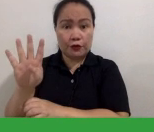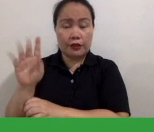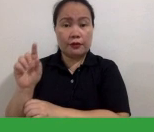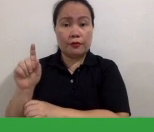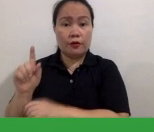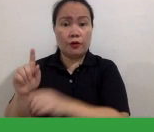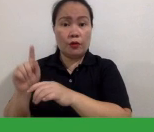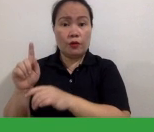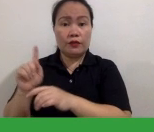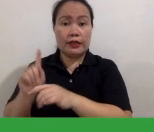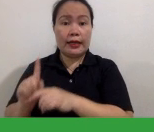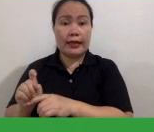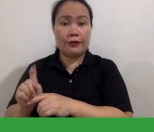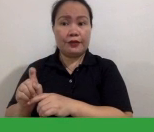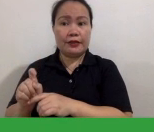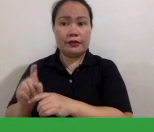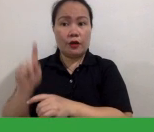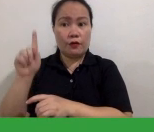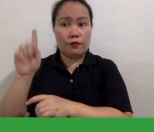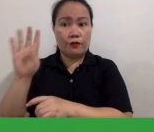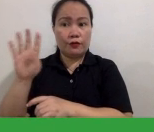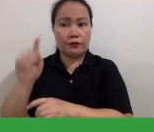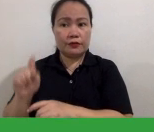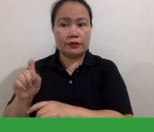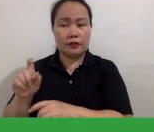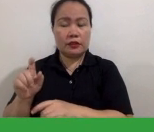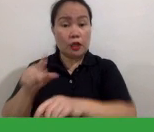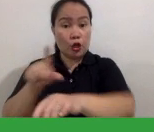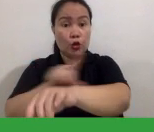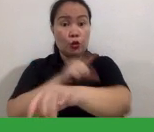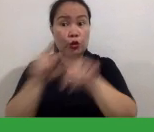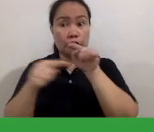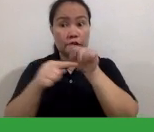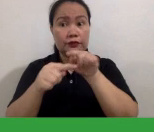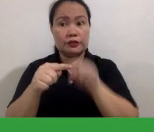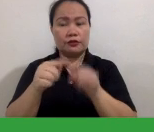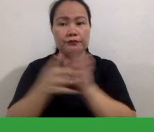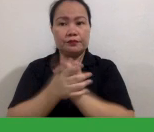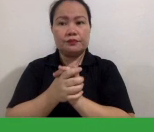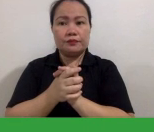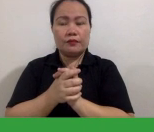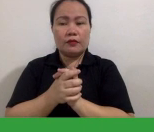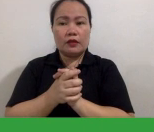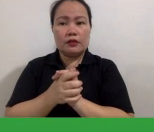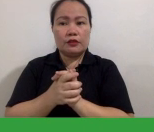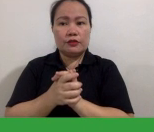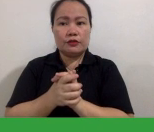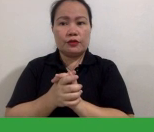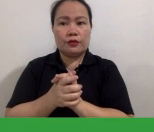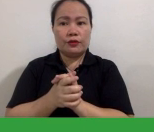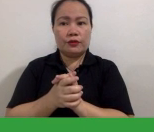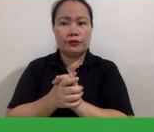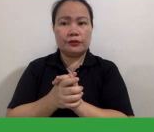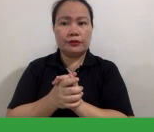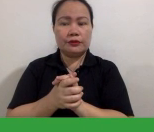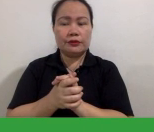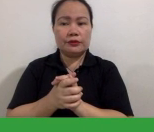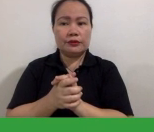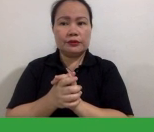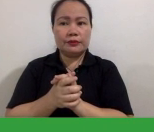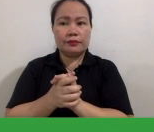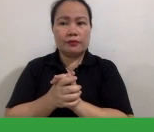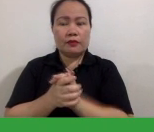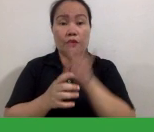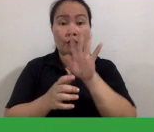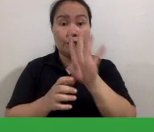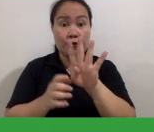Okay. Now, let's have this one. So, 4/11. So, 4 divided by 11. So, 4 divided by 11, pwede na